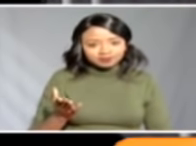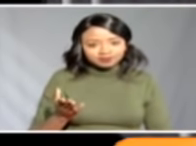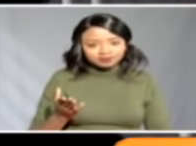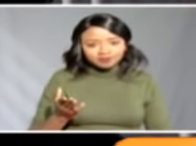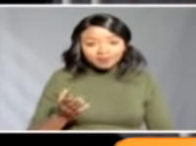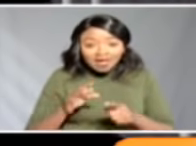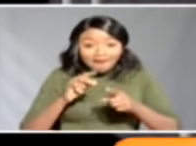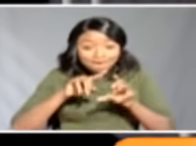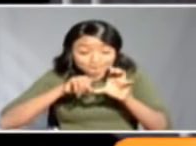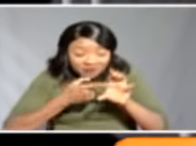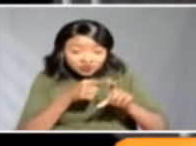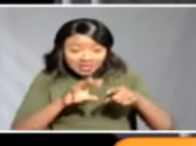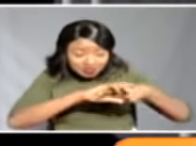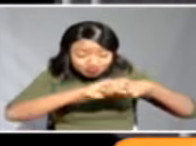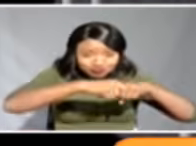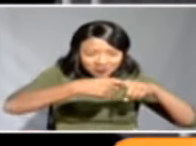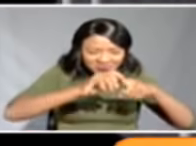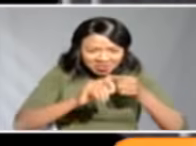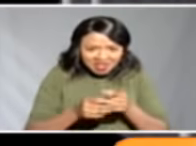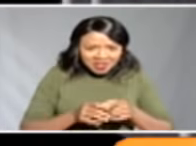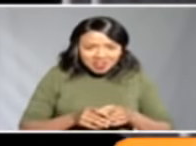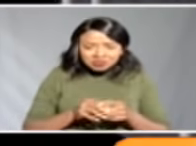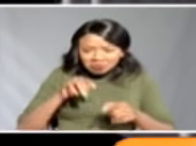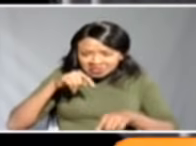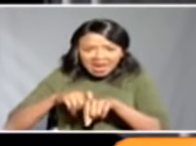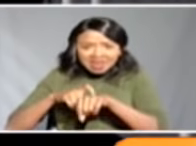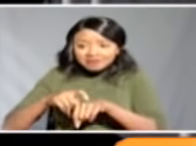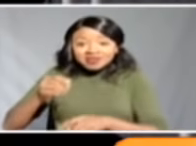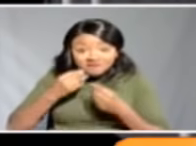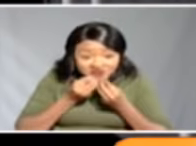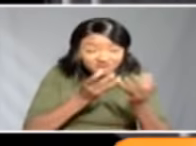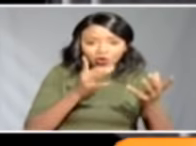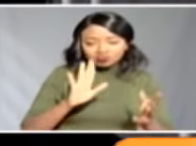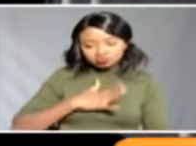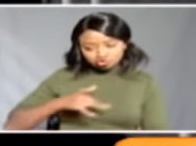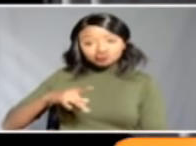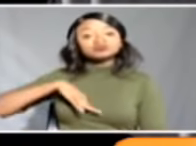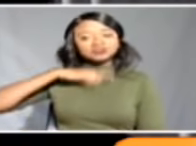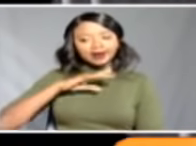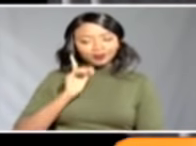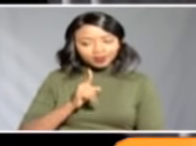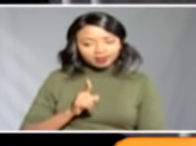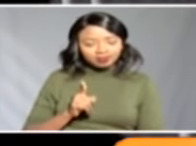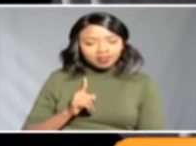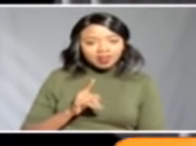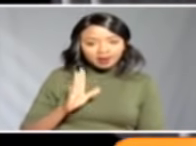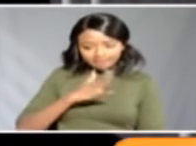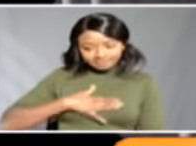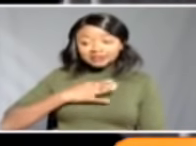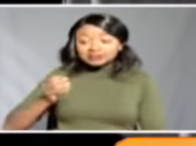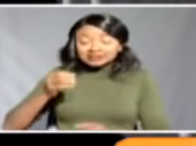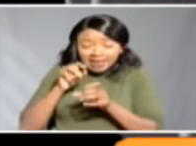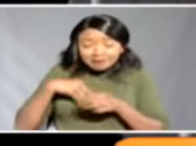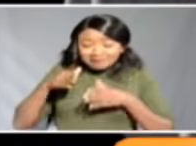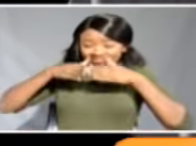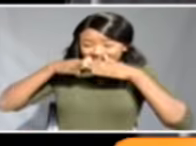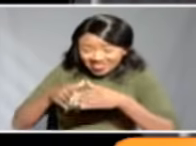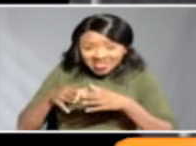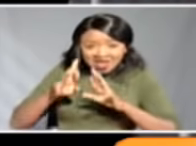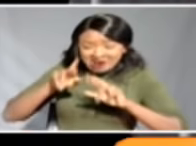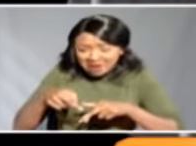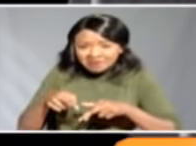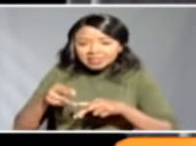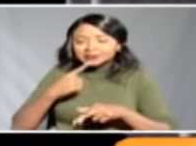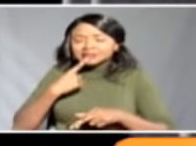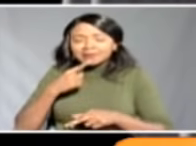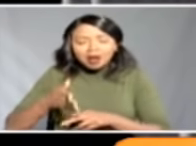Ile mafuta itakutana na hii na mtu akisema atakufa. Kwa hivyo mtu asiseme. Akilala na wao anaambia sema damu ya Yesu